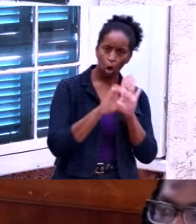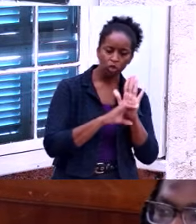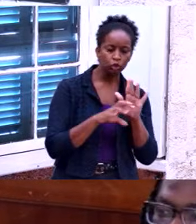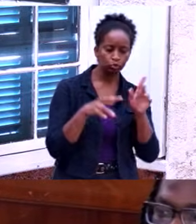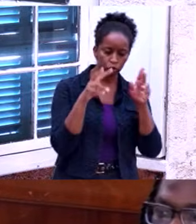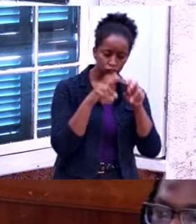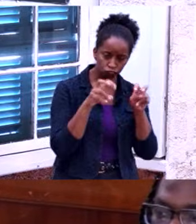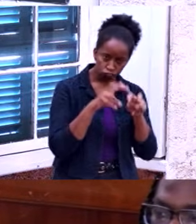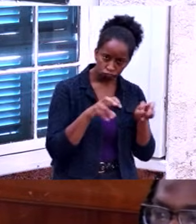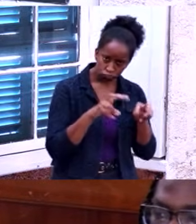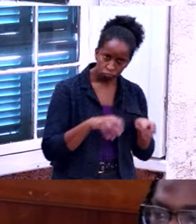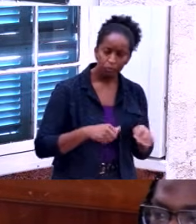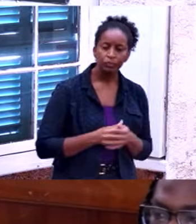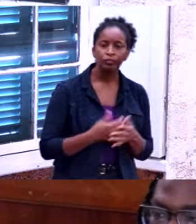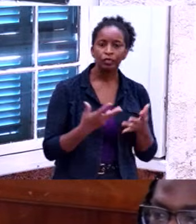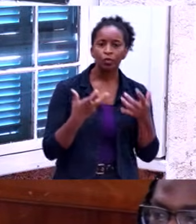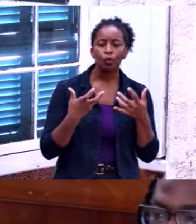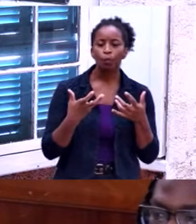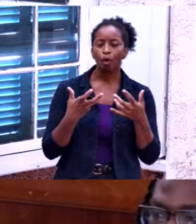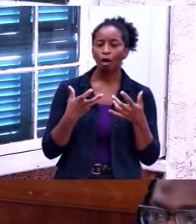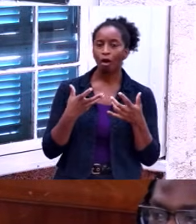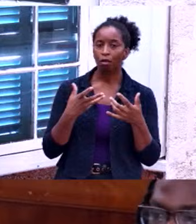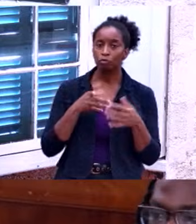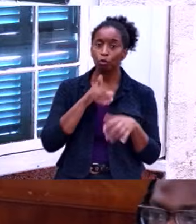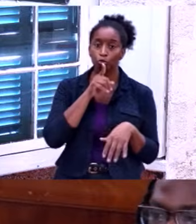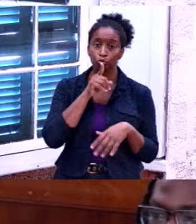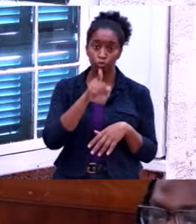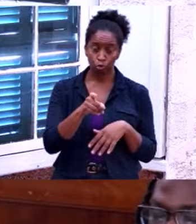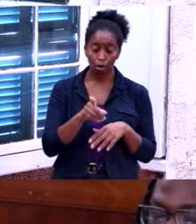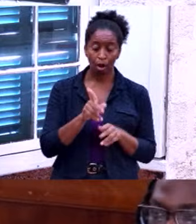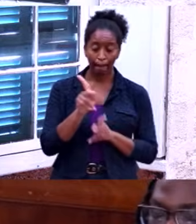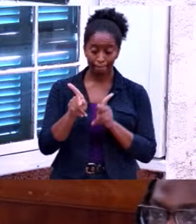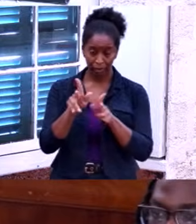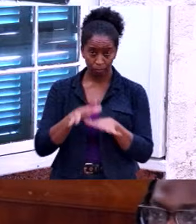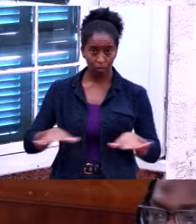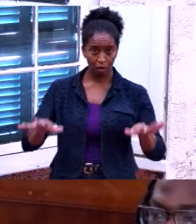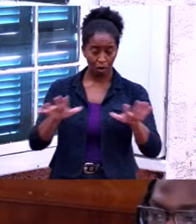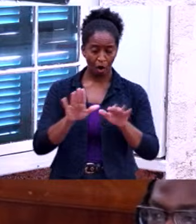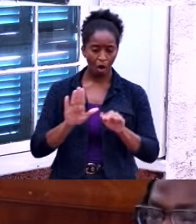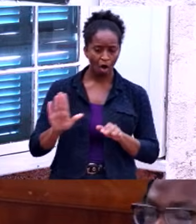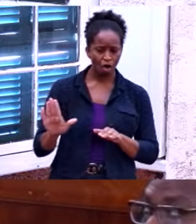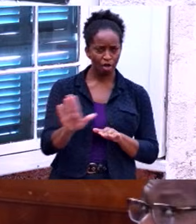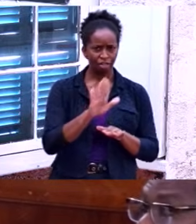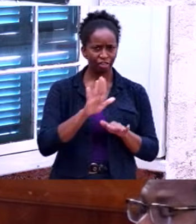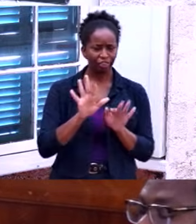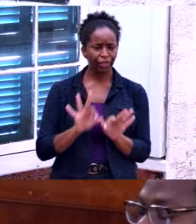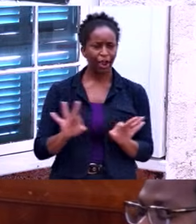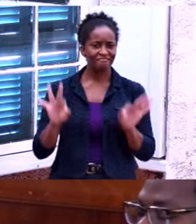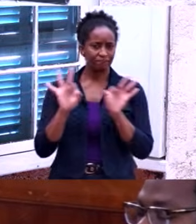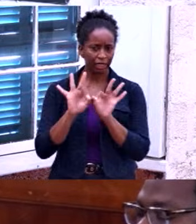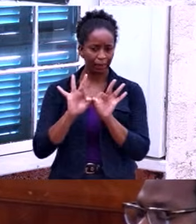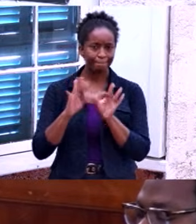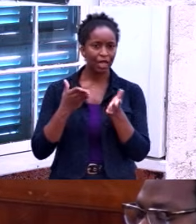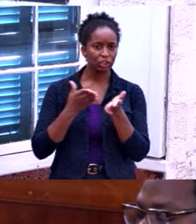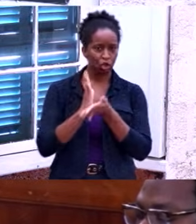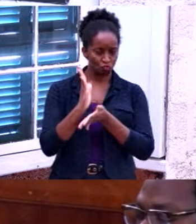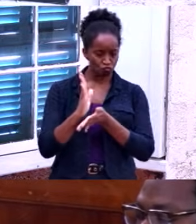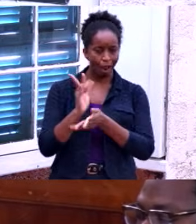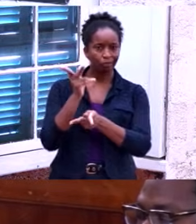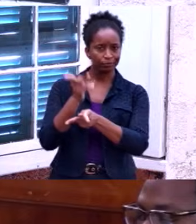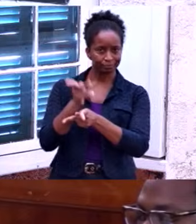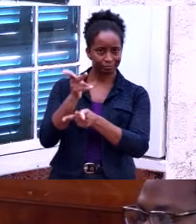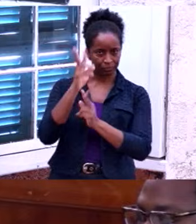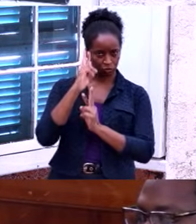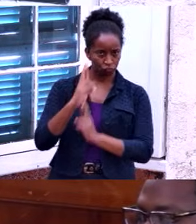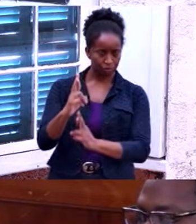uphold fundamental rights, the way in which we look at the rule of law, the separation of powers, the protection of rights, again, I say that, are